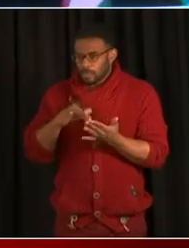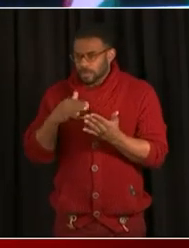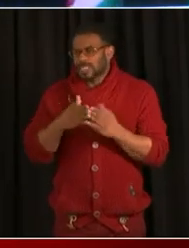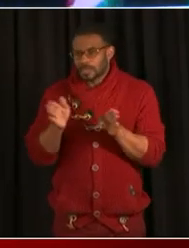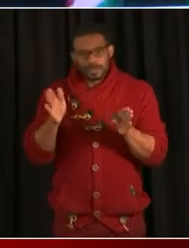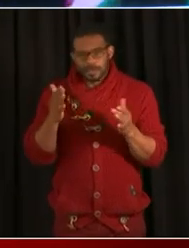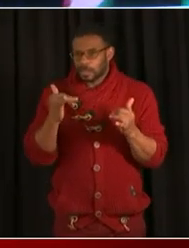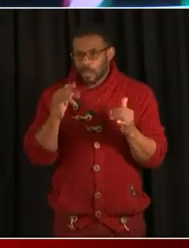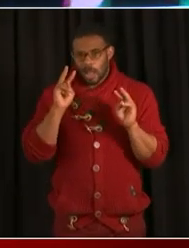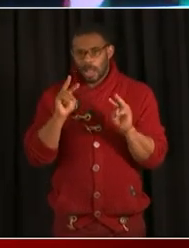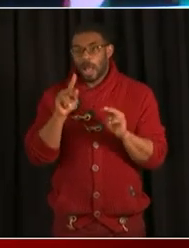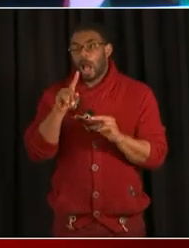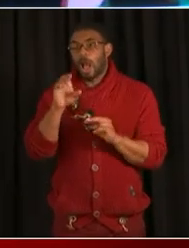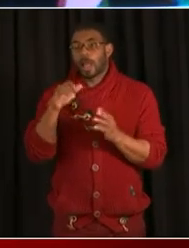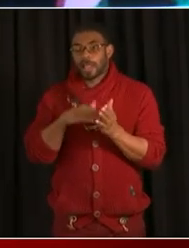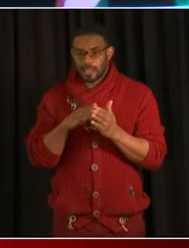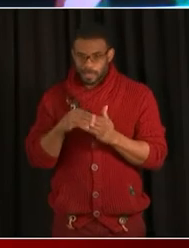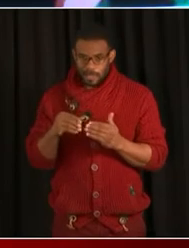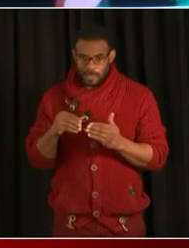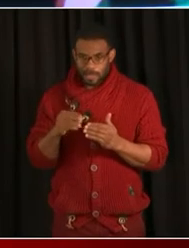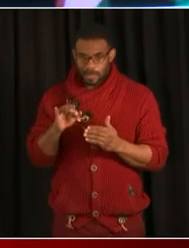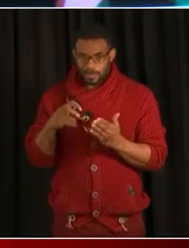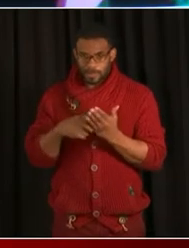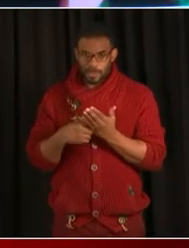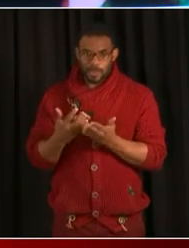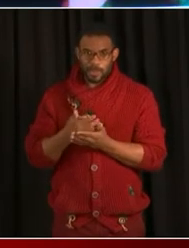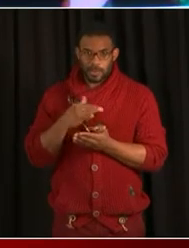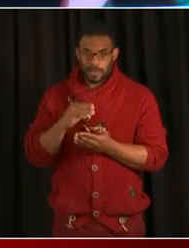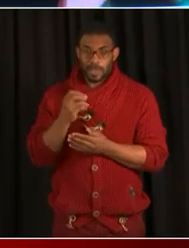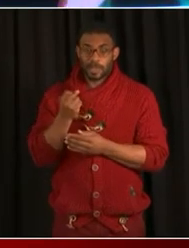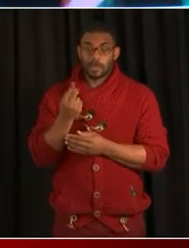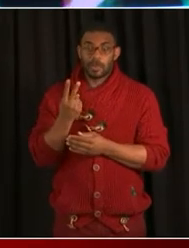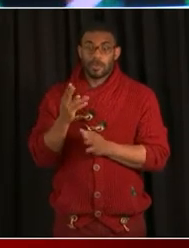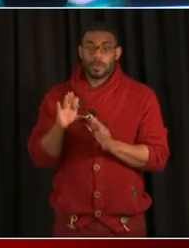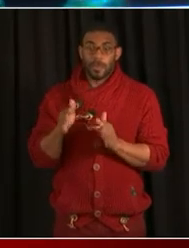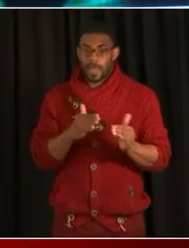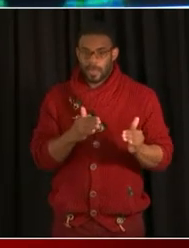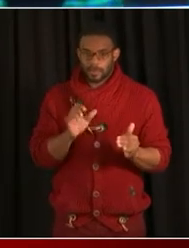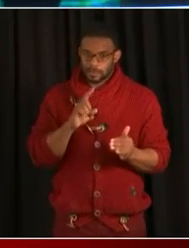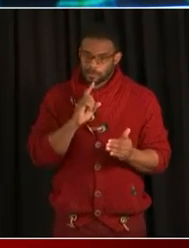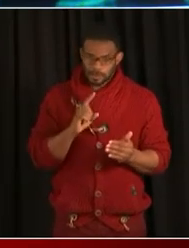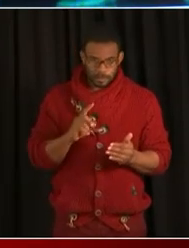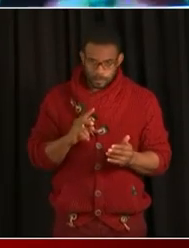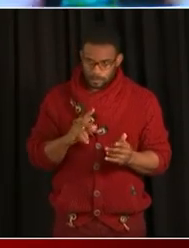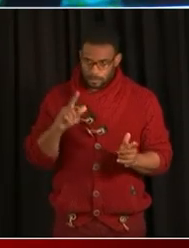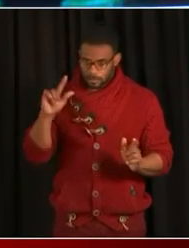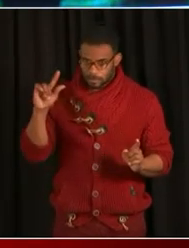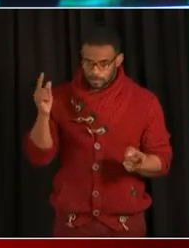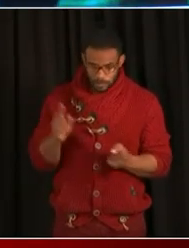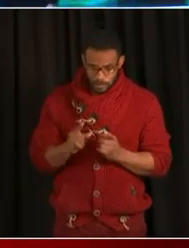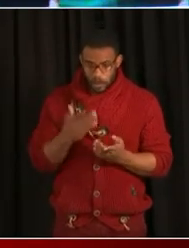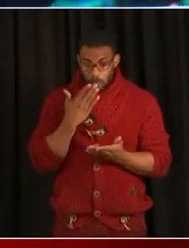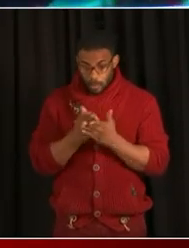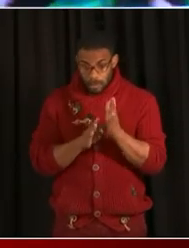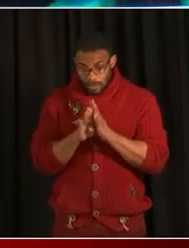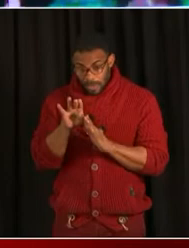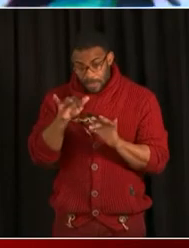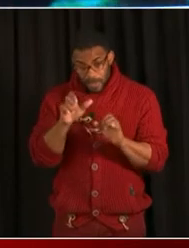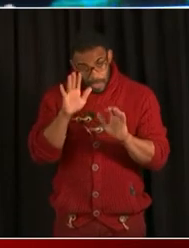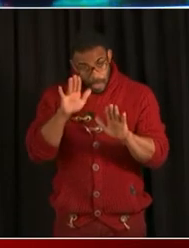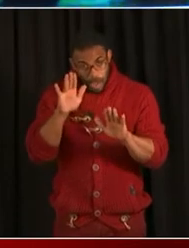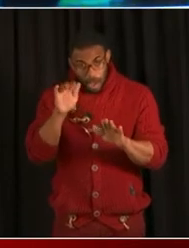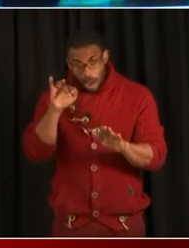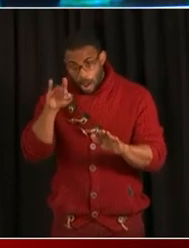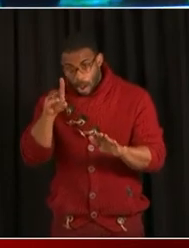revenue. We're now looking at $100,000 of ticket revenue and 12 packages, which are very well developed,